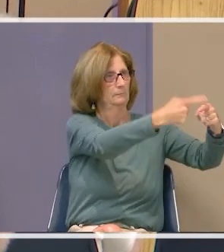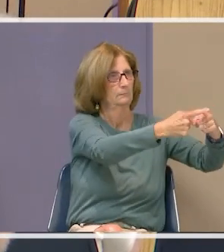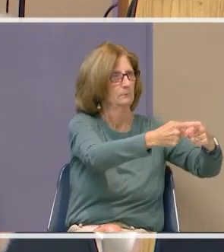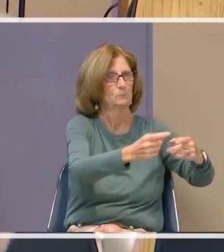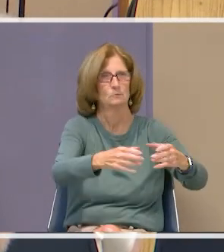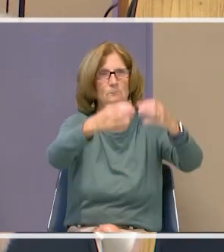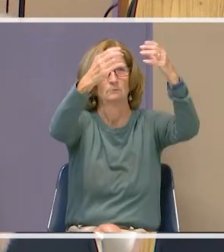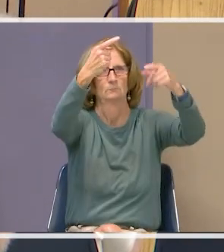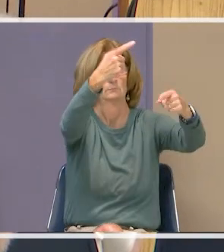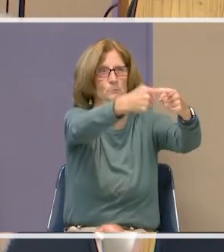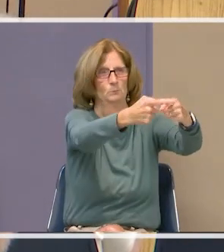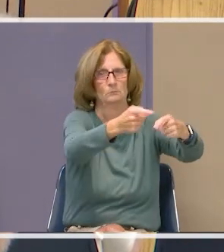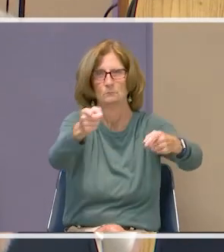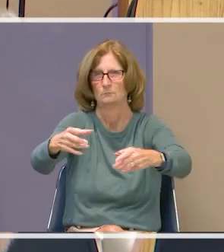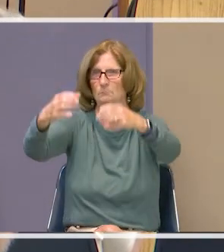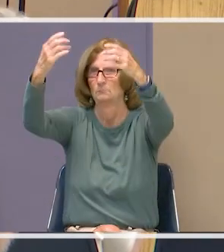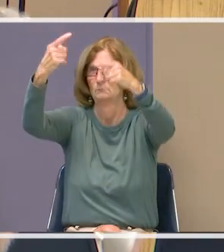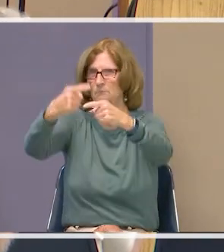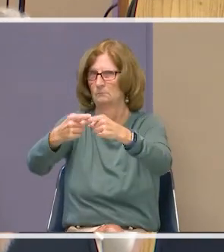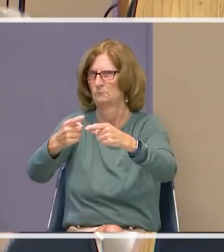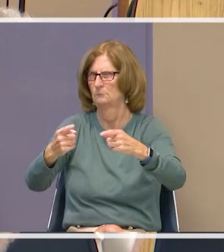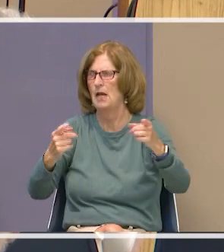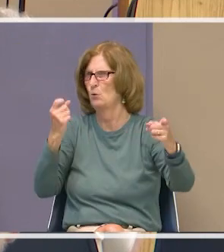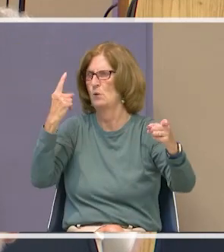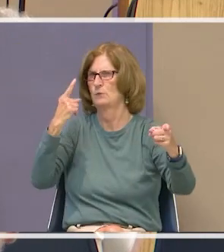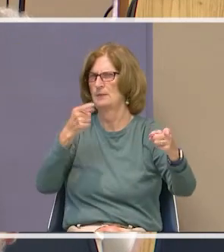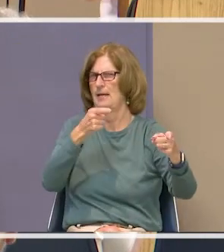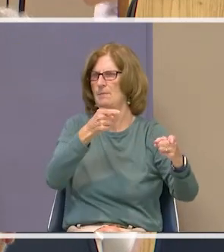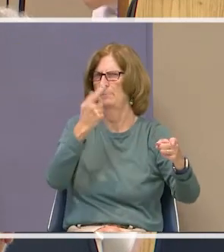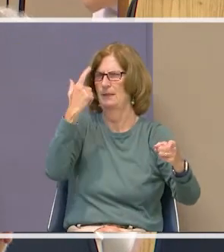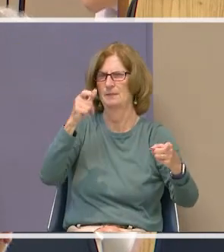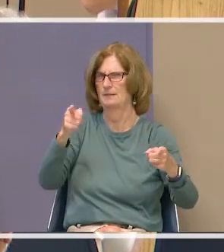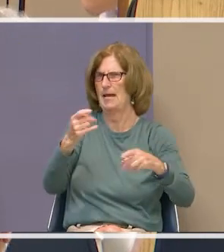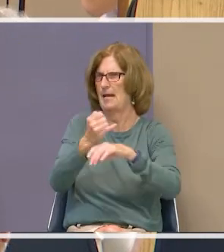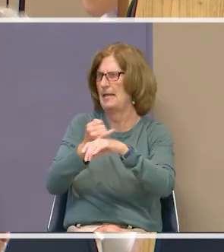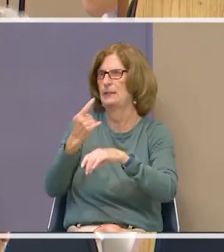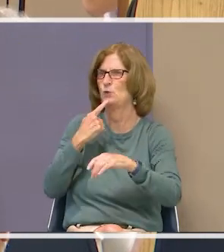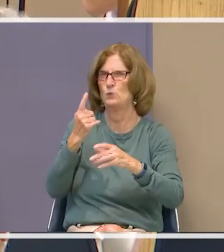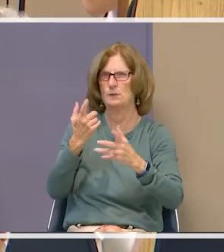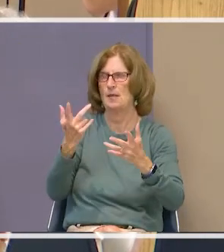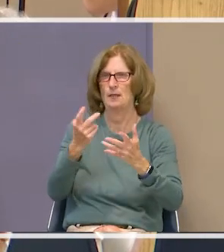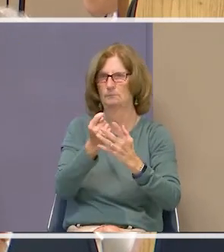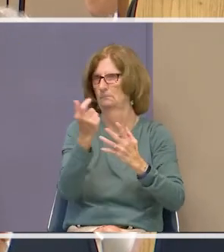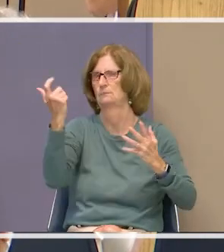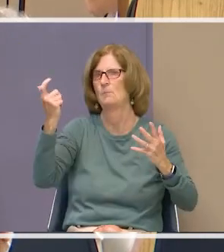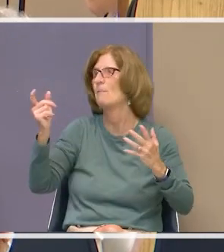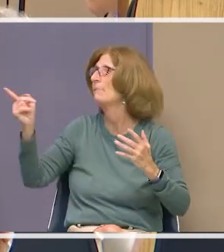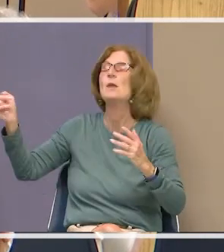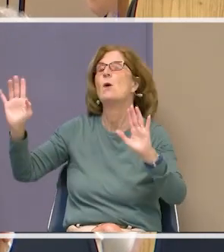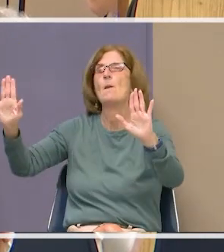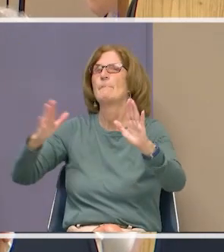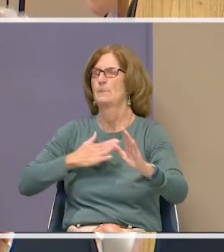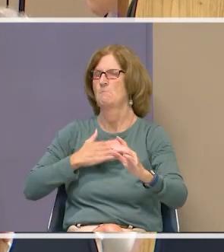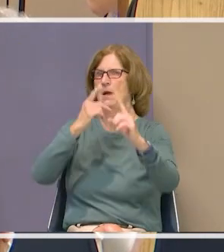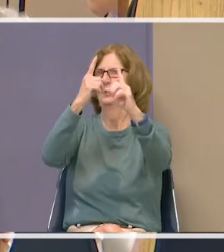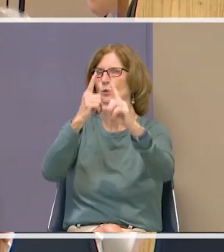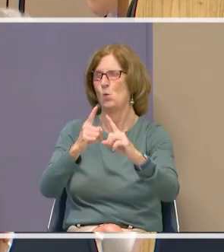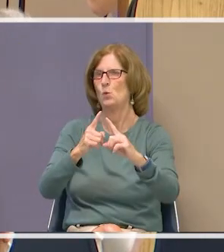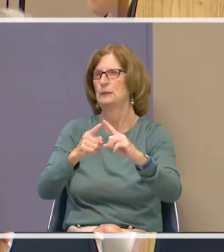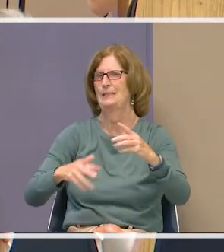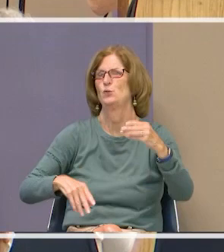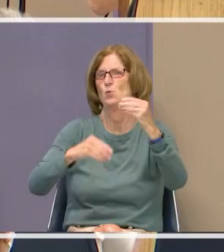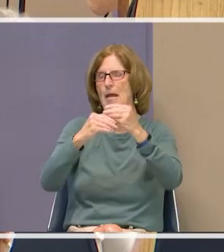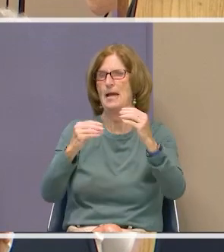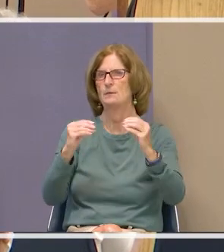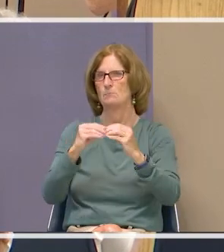of going to be next to it, replace? I don't know if you know those details yet, but. We don't know them either, but my goal is to build some extra sidewalk